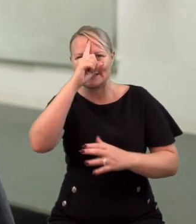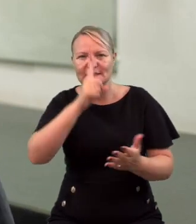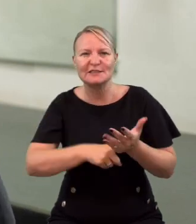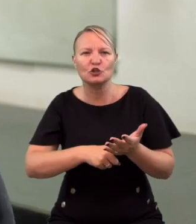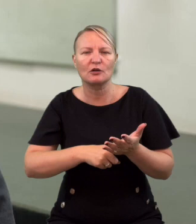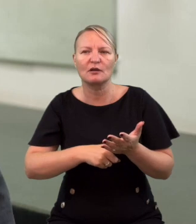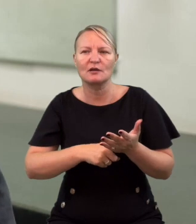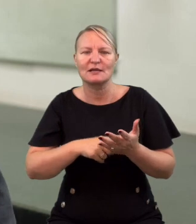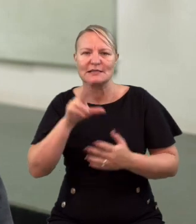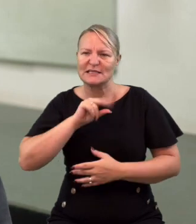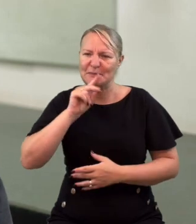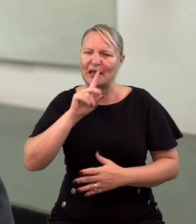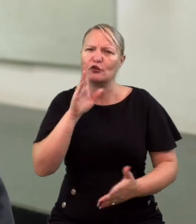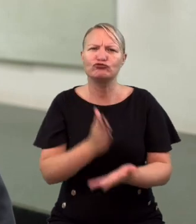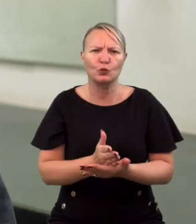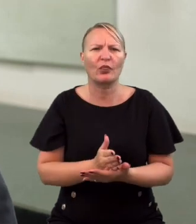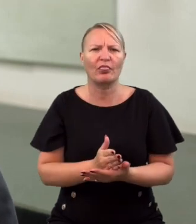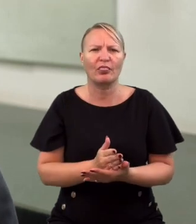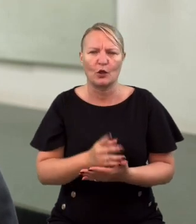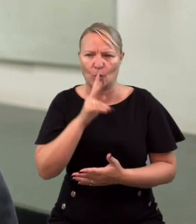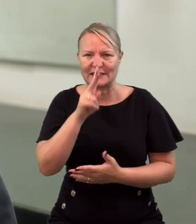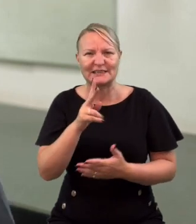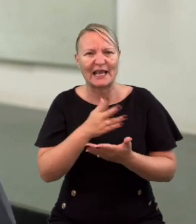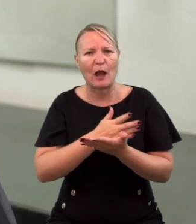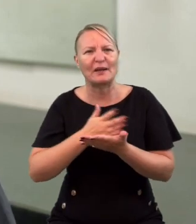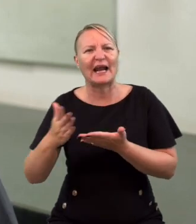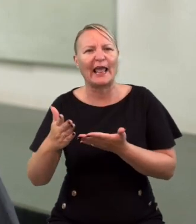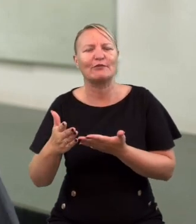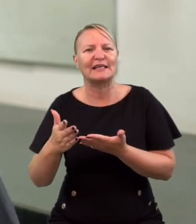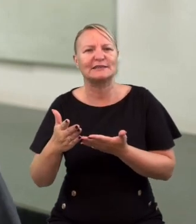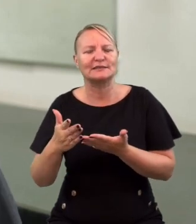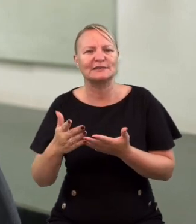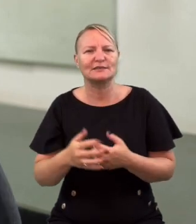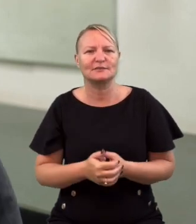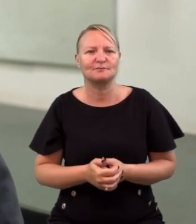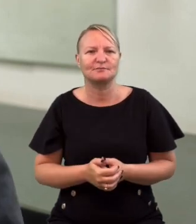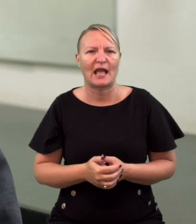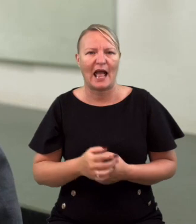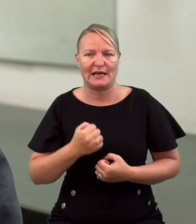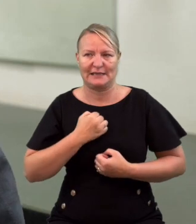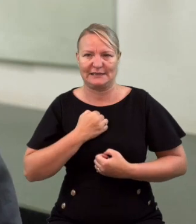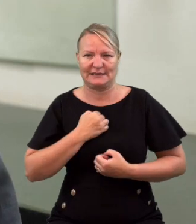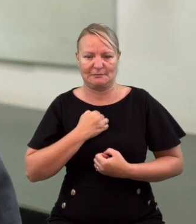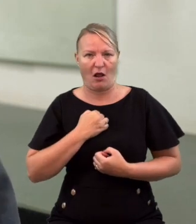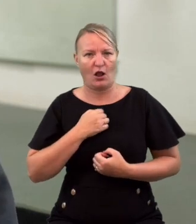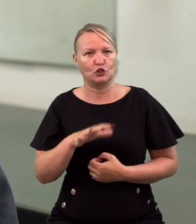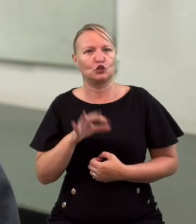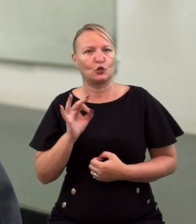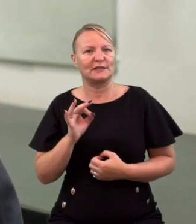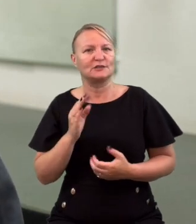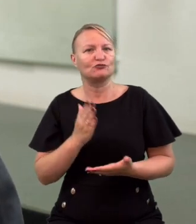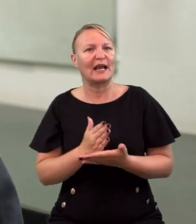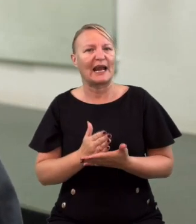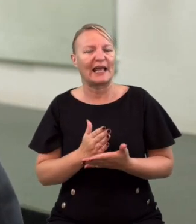the truth and speak the truth become more clearer, and it's based on how he does it out of his own volition, and how he does it based on his